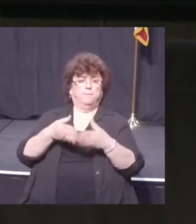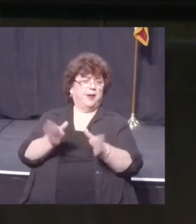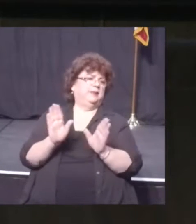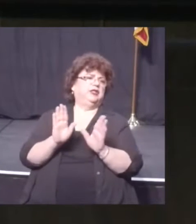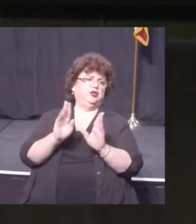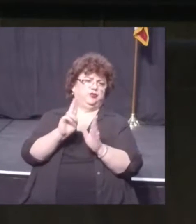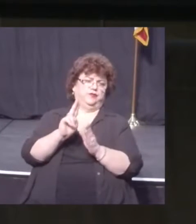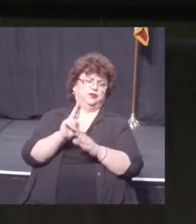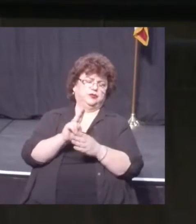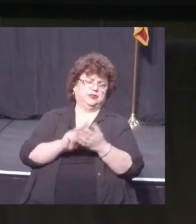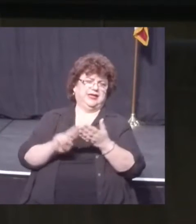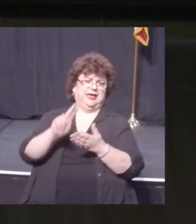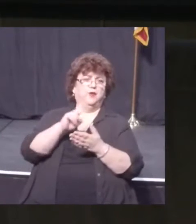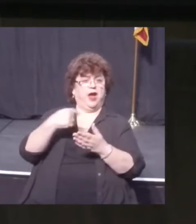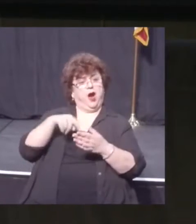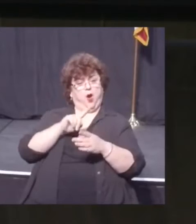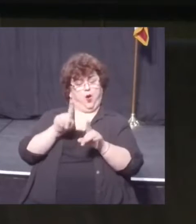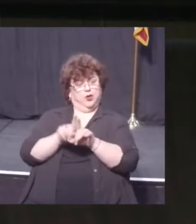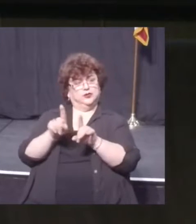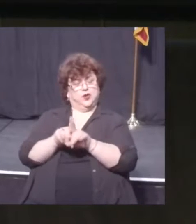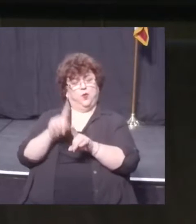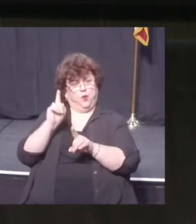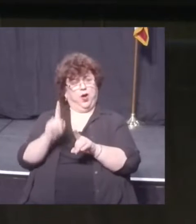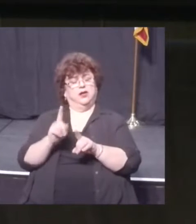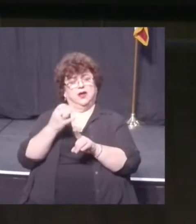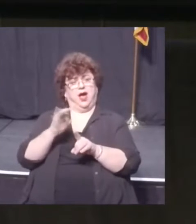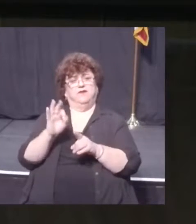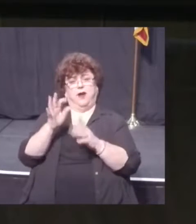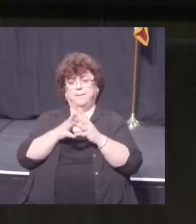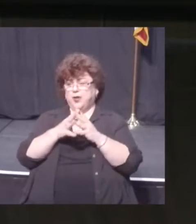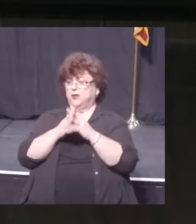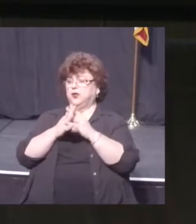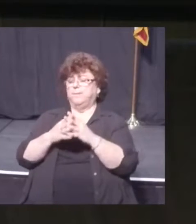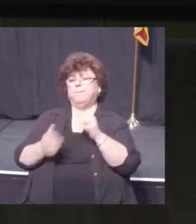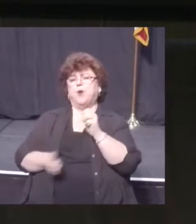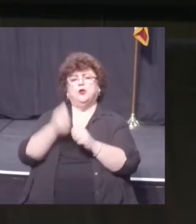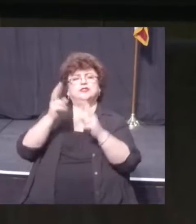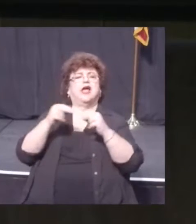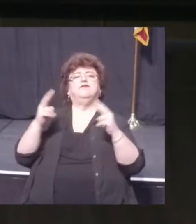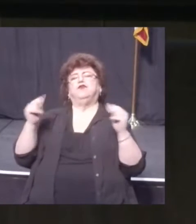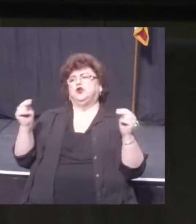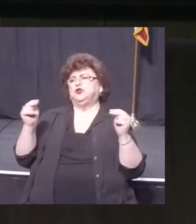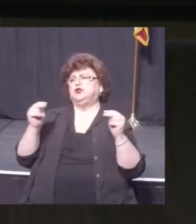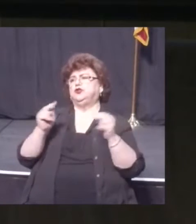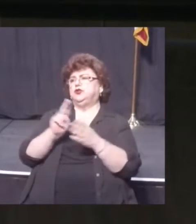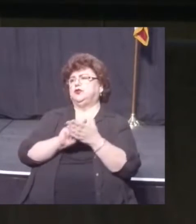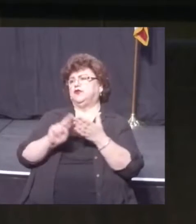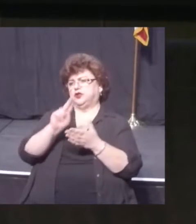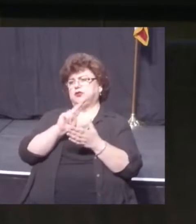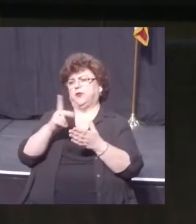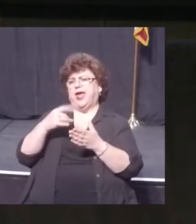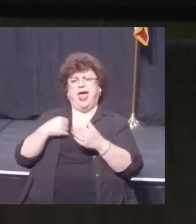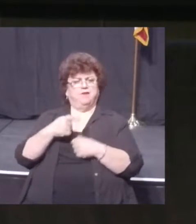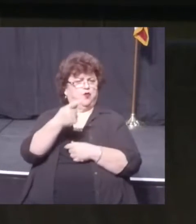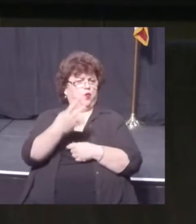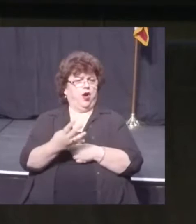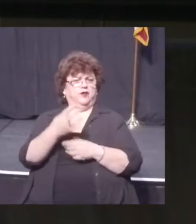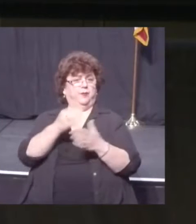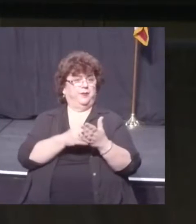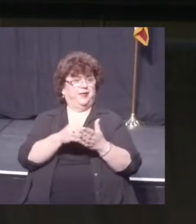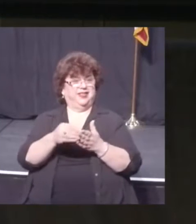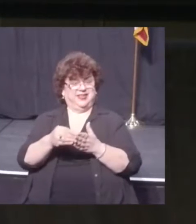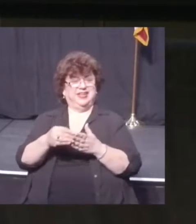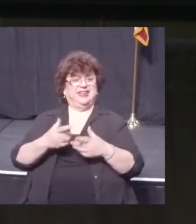university. We are also one of America's most diverse universities. We have 250,000